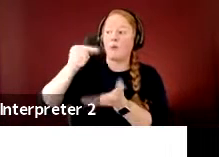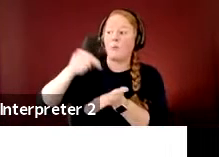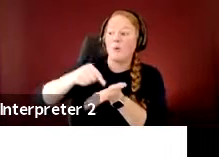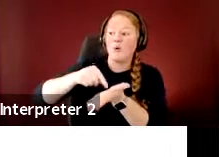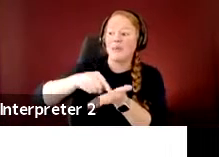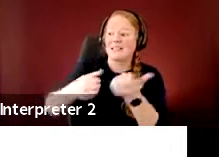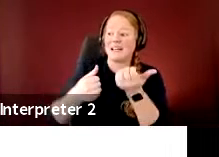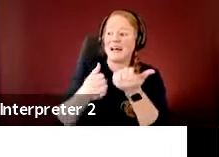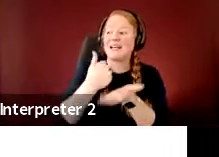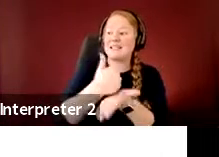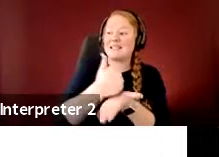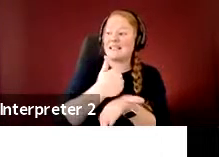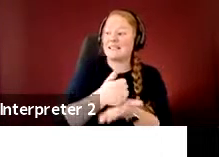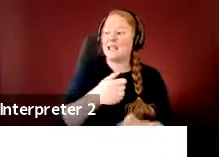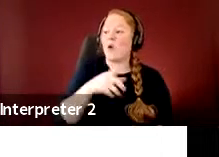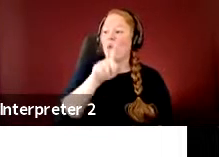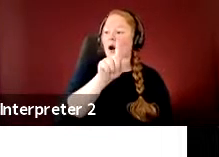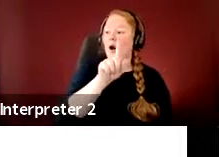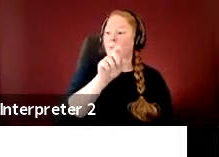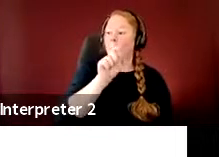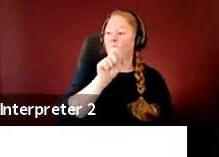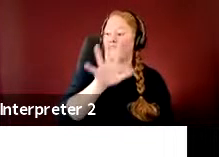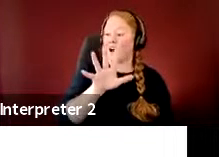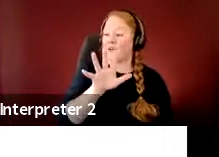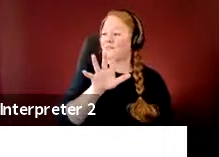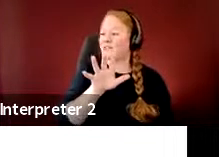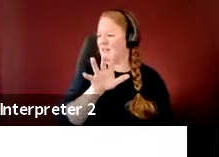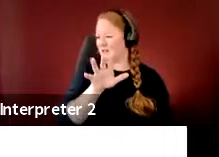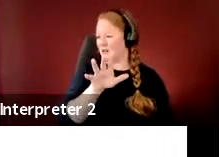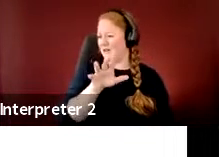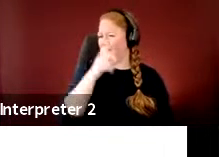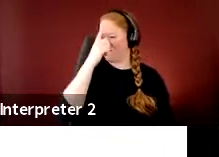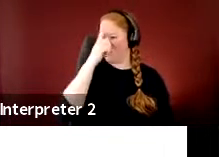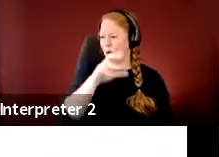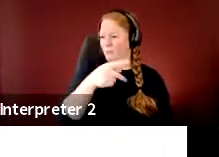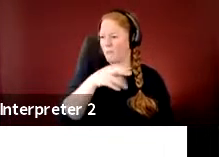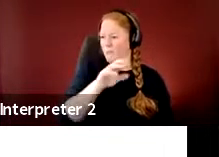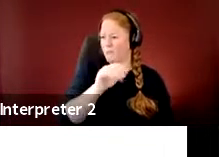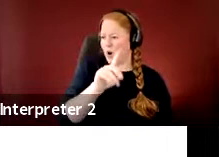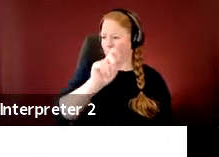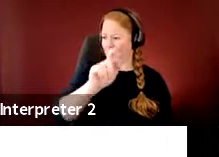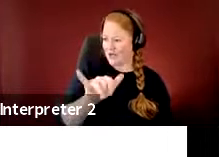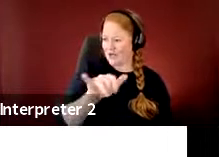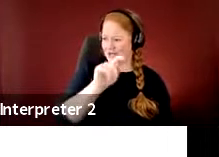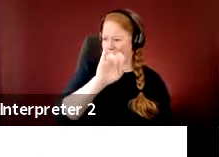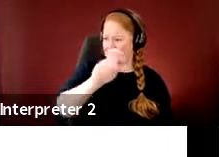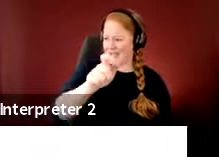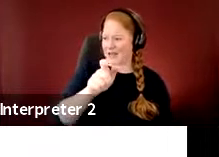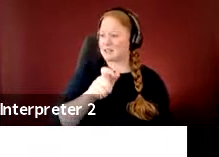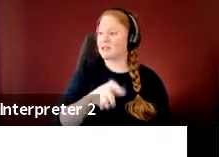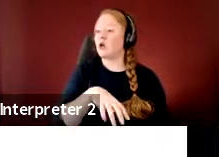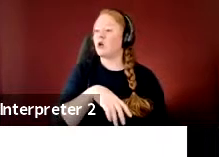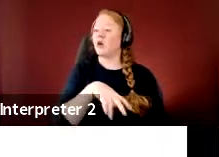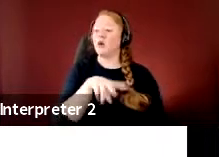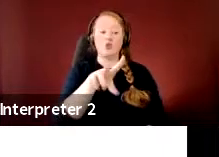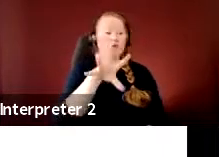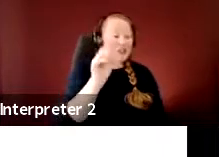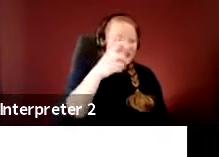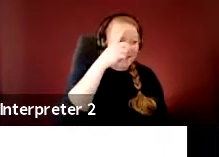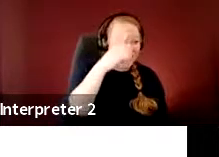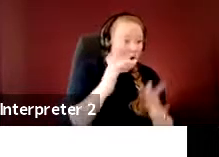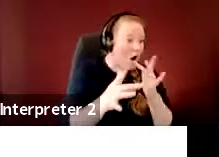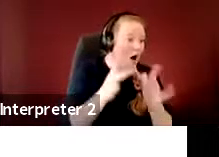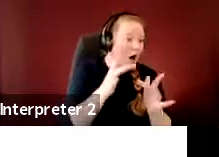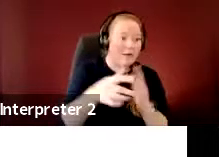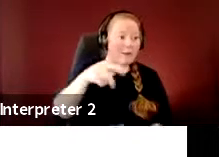assistance, $250,000 in accounting and legal compliance, $250 in online for the online portal, $250 for the call